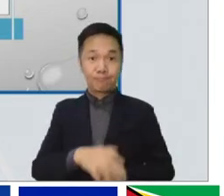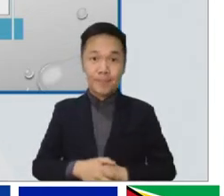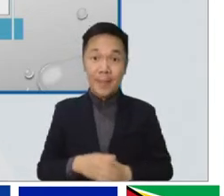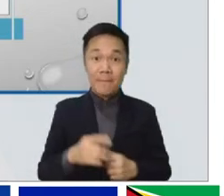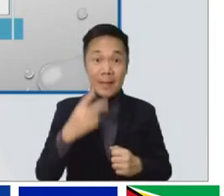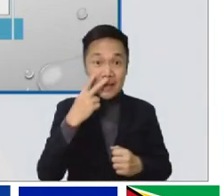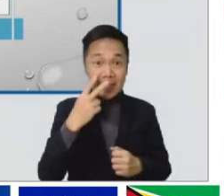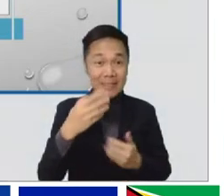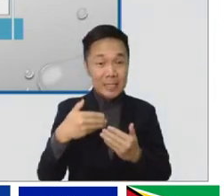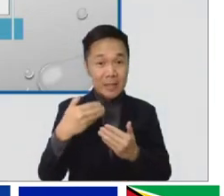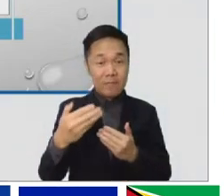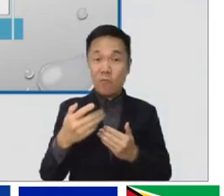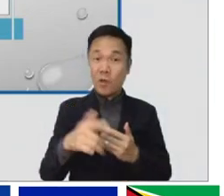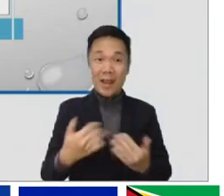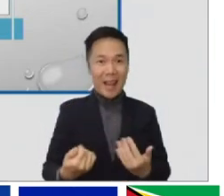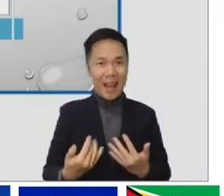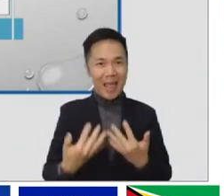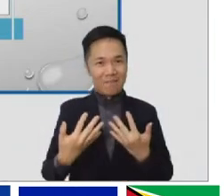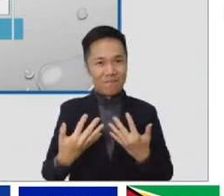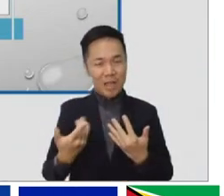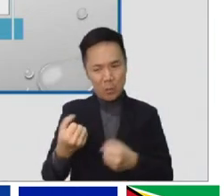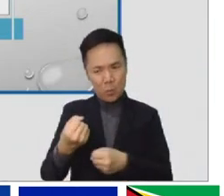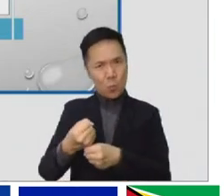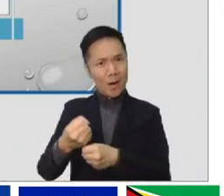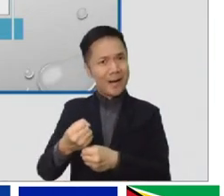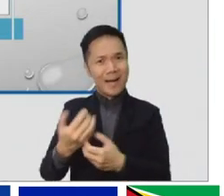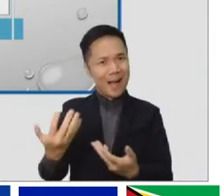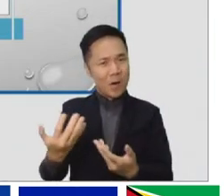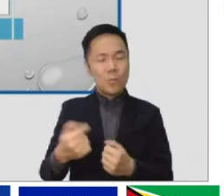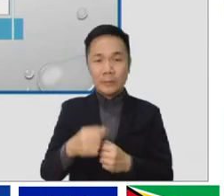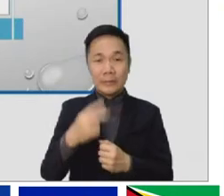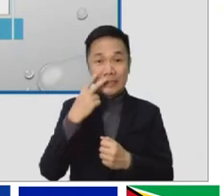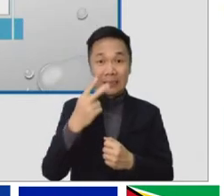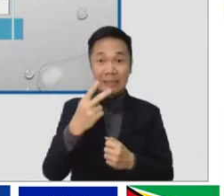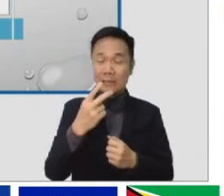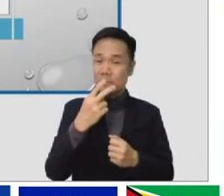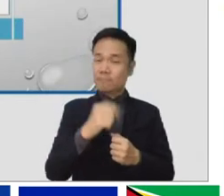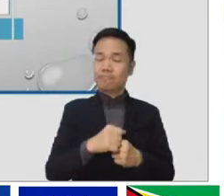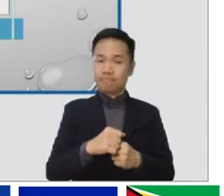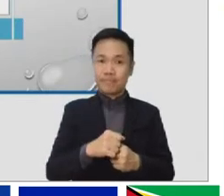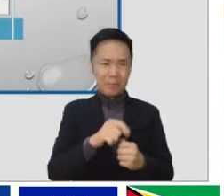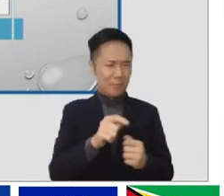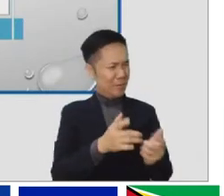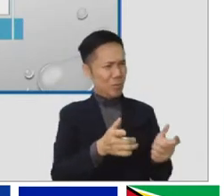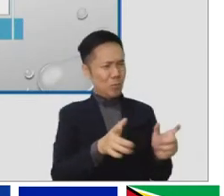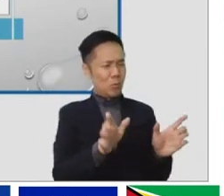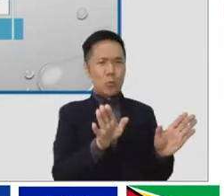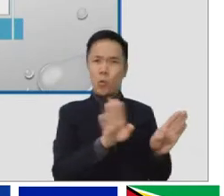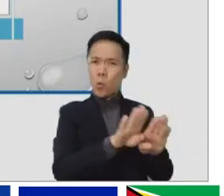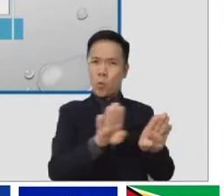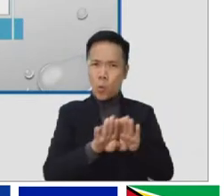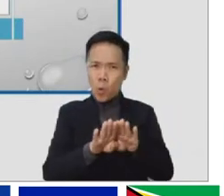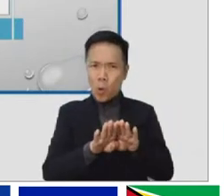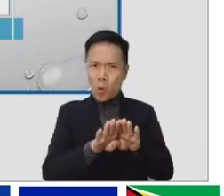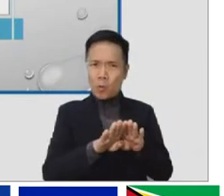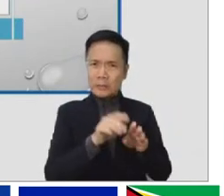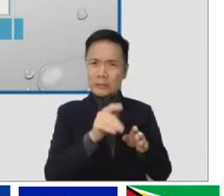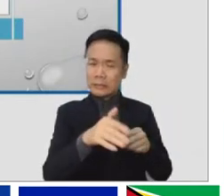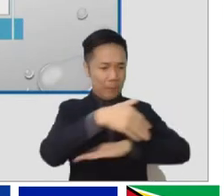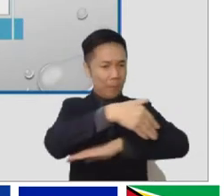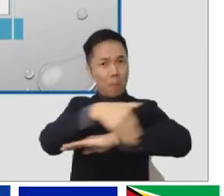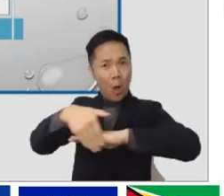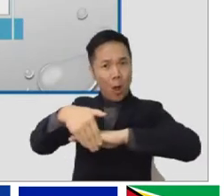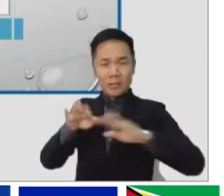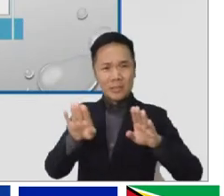maintaining economic activity was weighed against shutting it down tight as a drum. We never shut our borders or implemented a